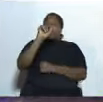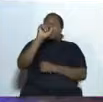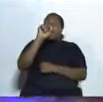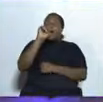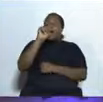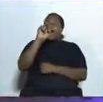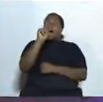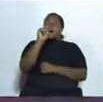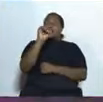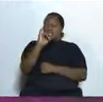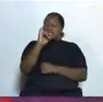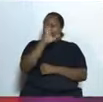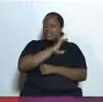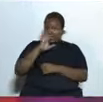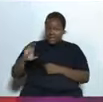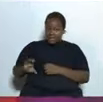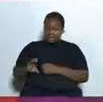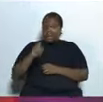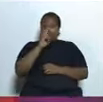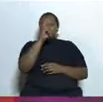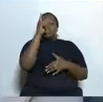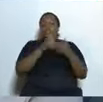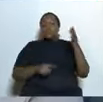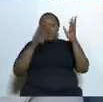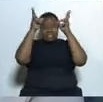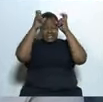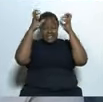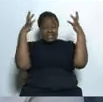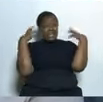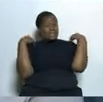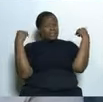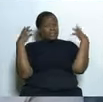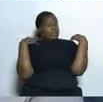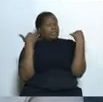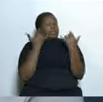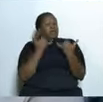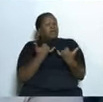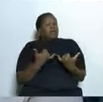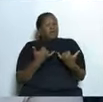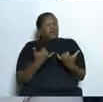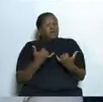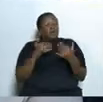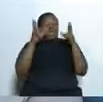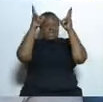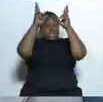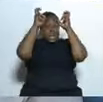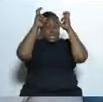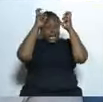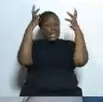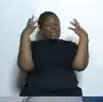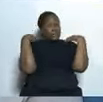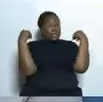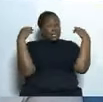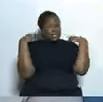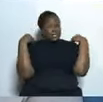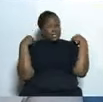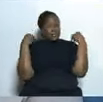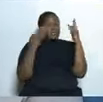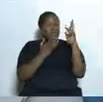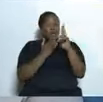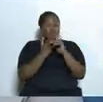this is what Satan is practicing now. Satan is practicing by raising